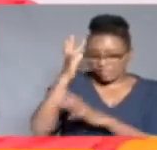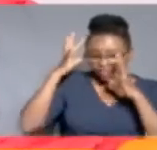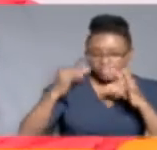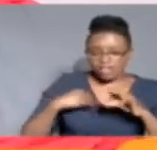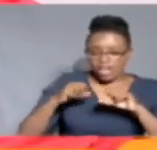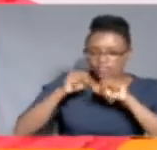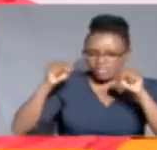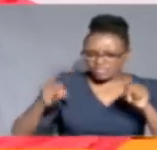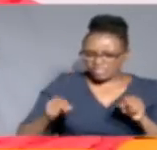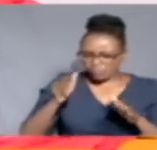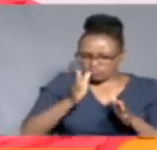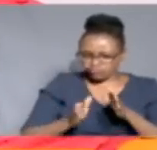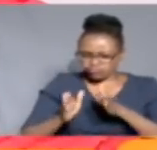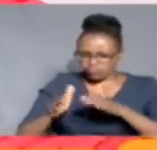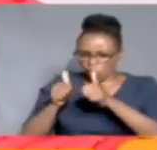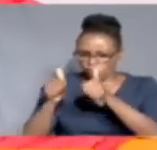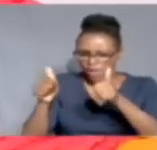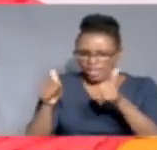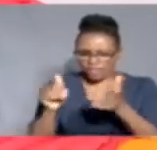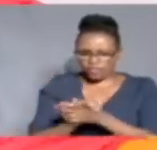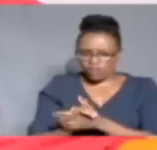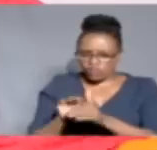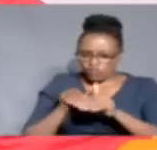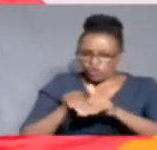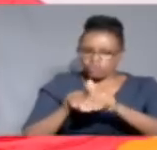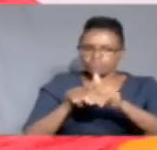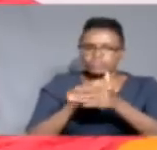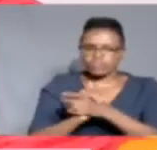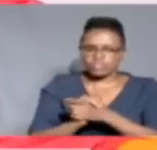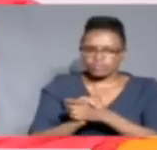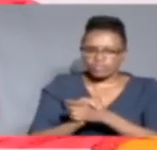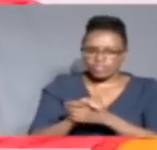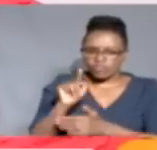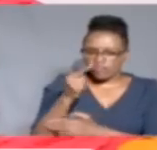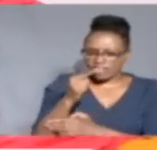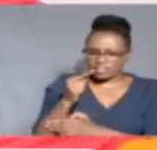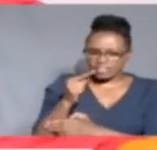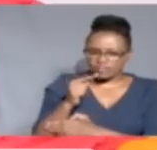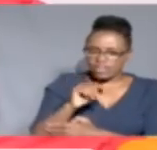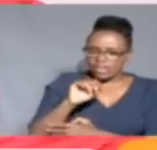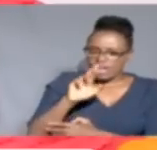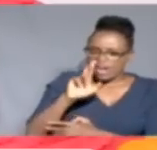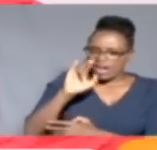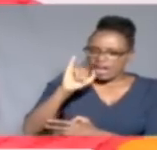systematic overhaul of the justice system, followed by the Ringera